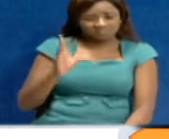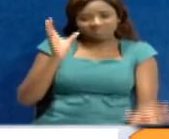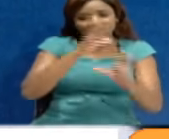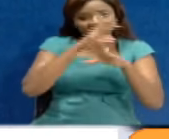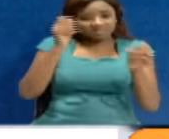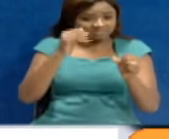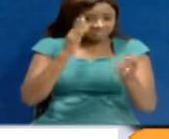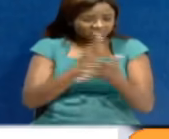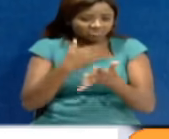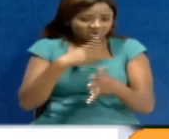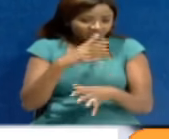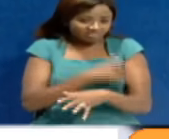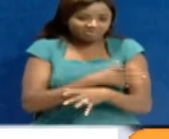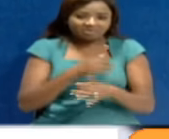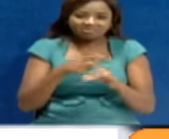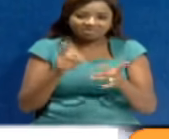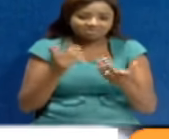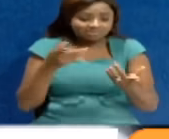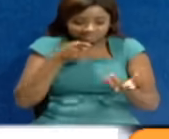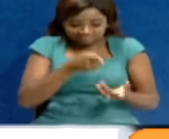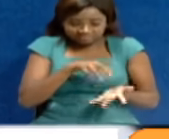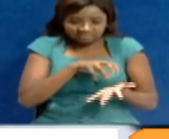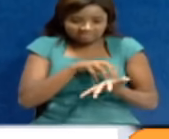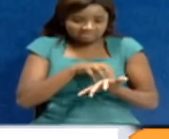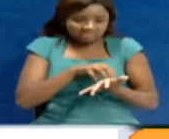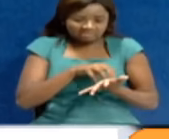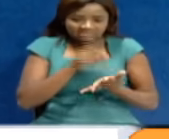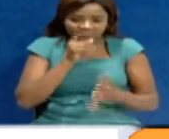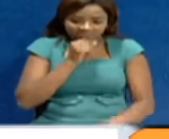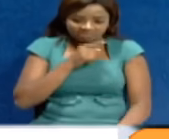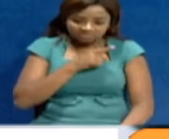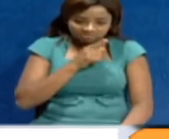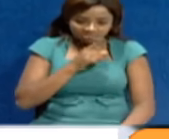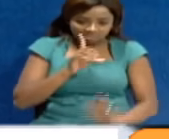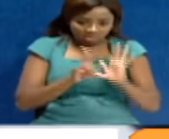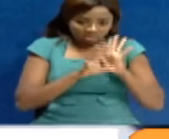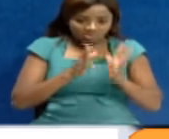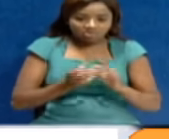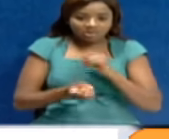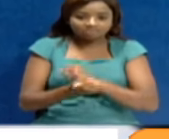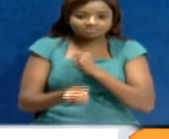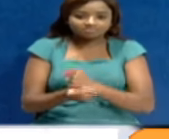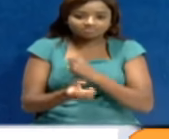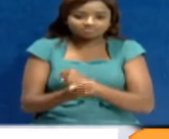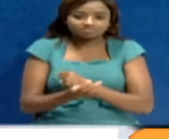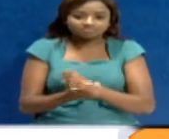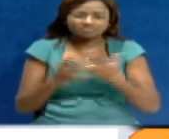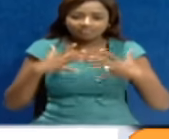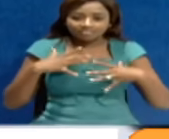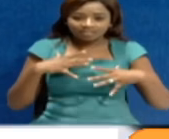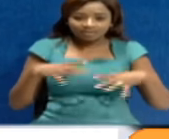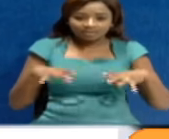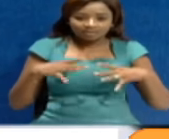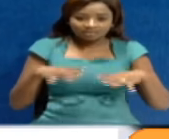are no longer there. But in this particular case, as Mr. Ogola has rightfully pointed out, the people who